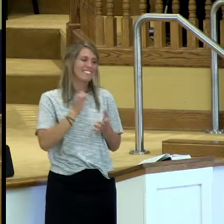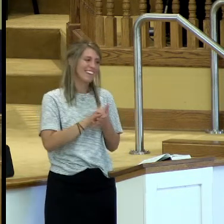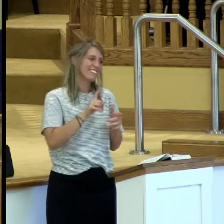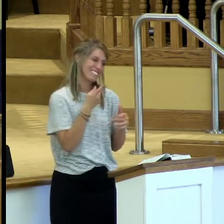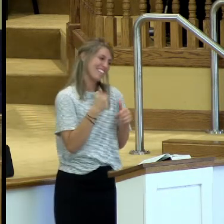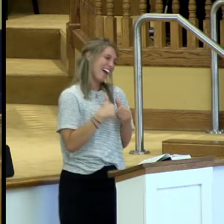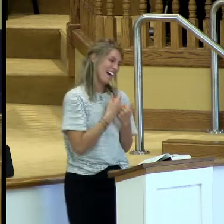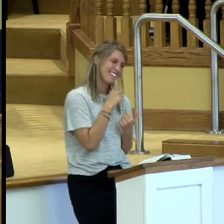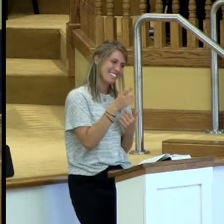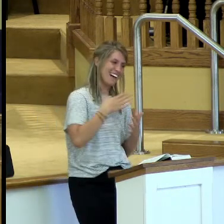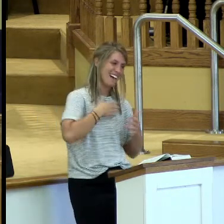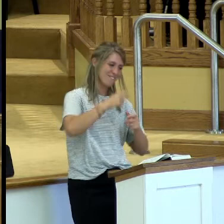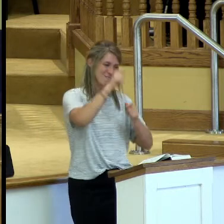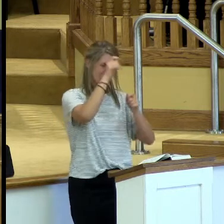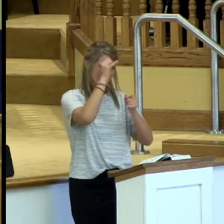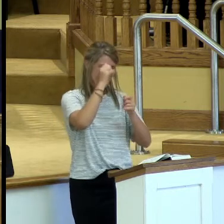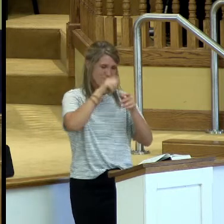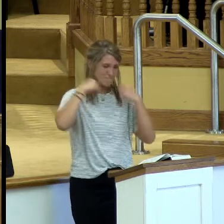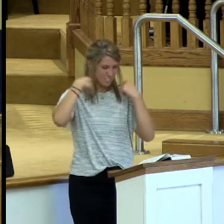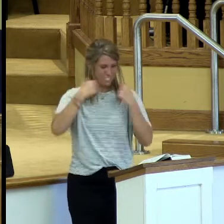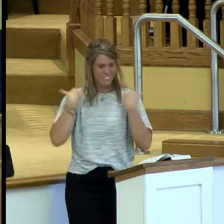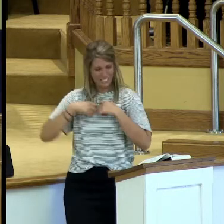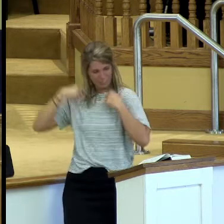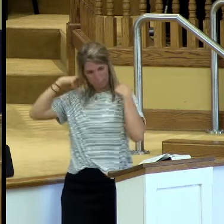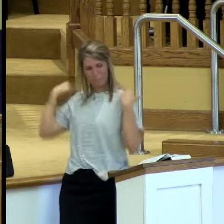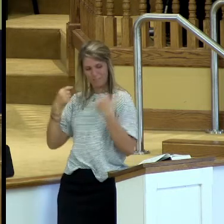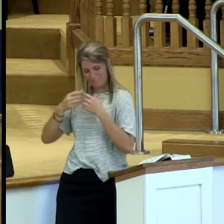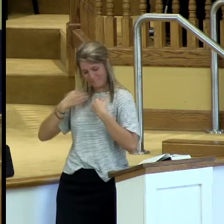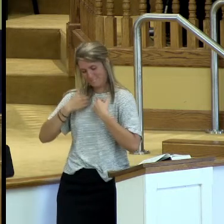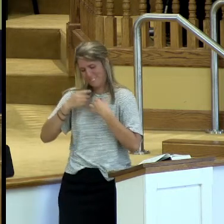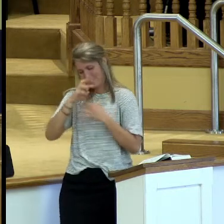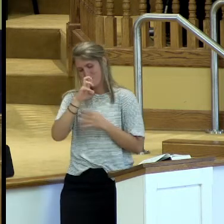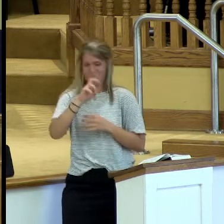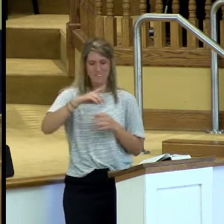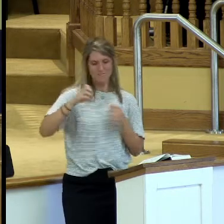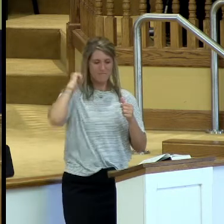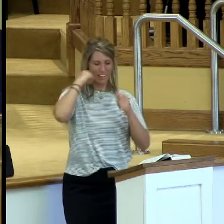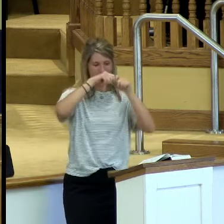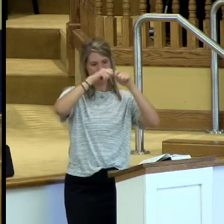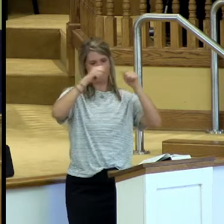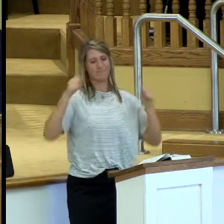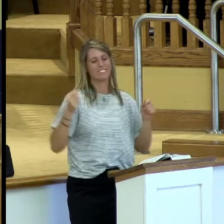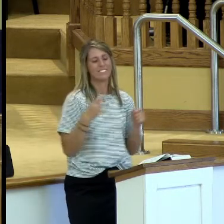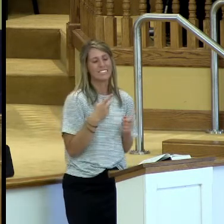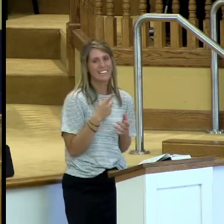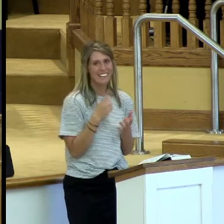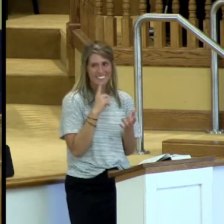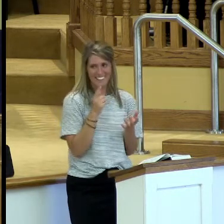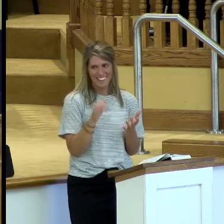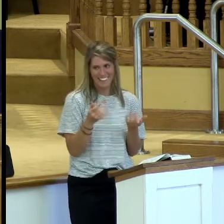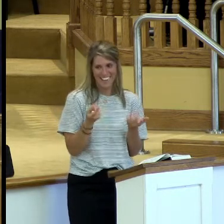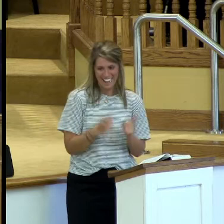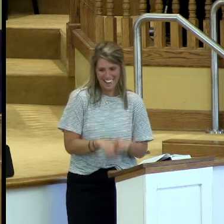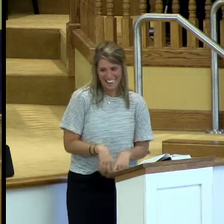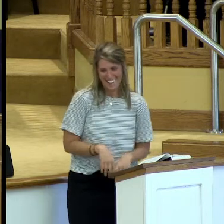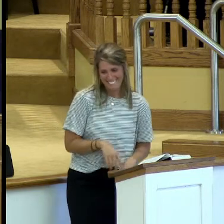it is. I've ripped one jacket, ripped a shirt. This shirt I'm wearing under here, ripped. Whatever, it happens.